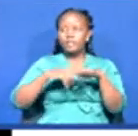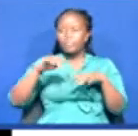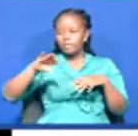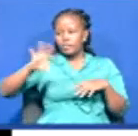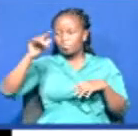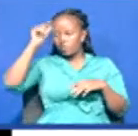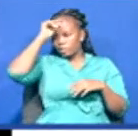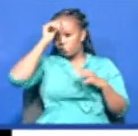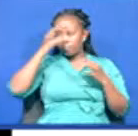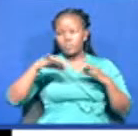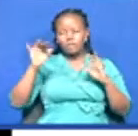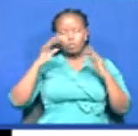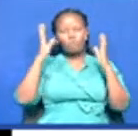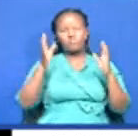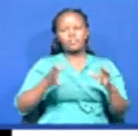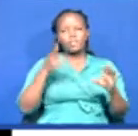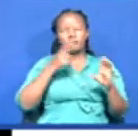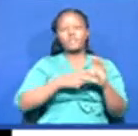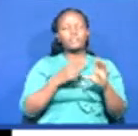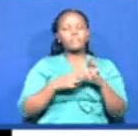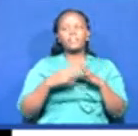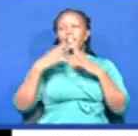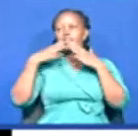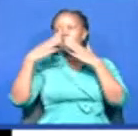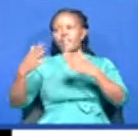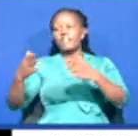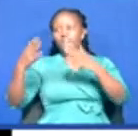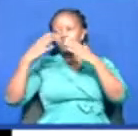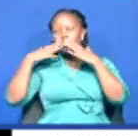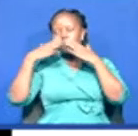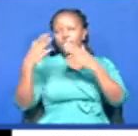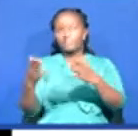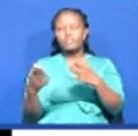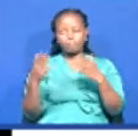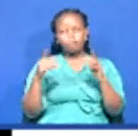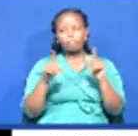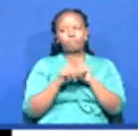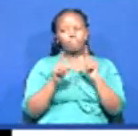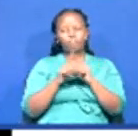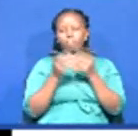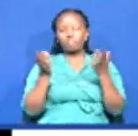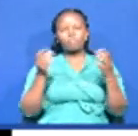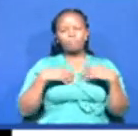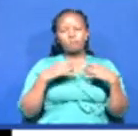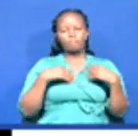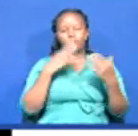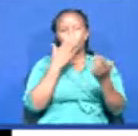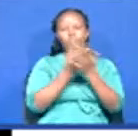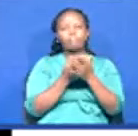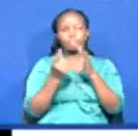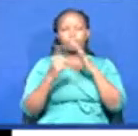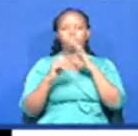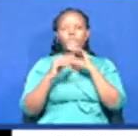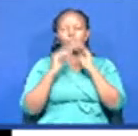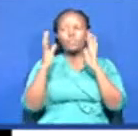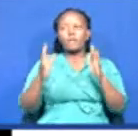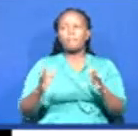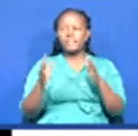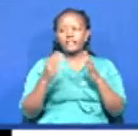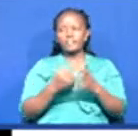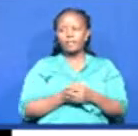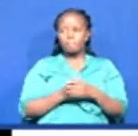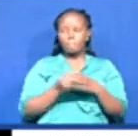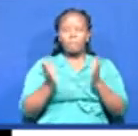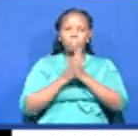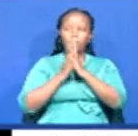really participated. Thank you so much, Daktari, and please pass our regards to Waziri also. Thank you. Let's